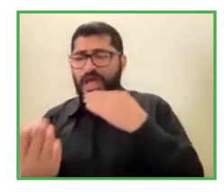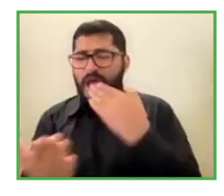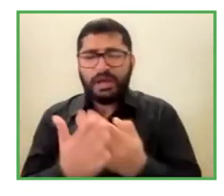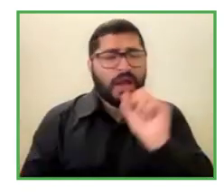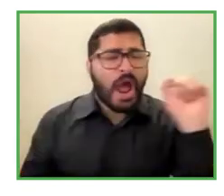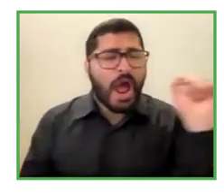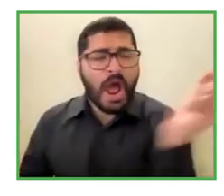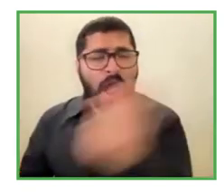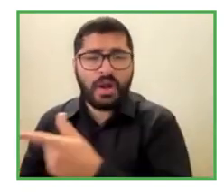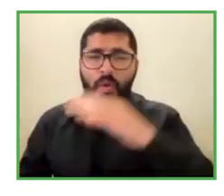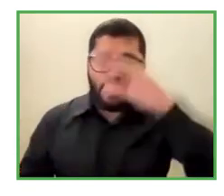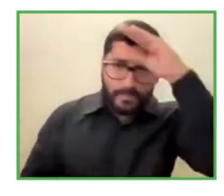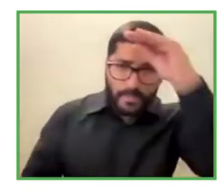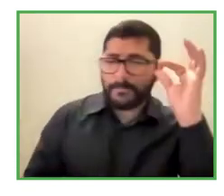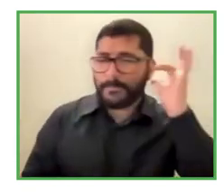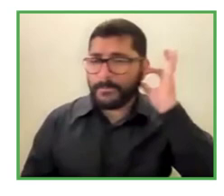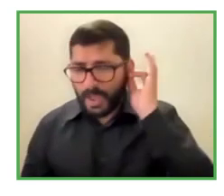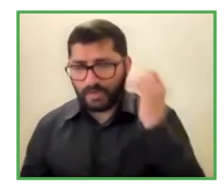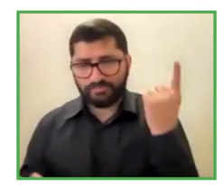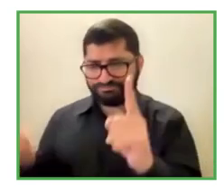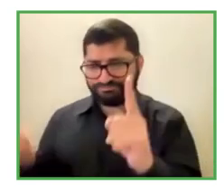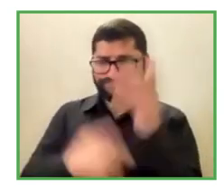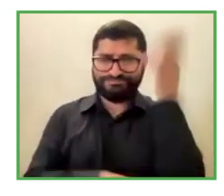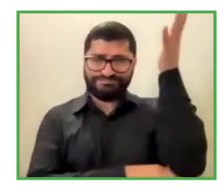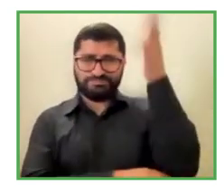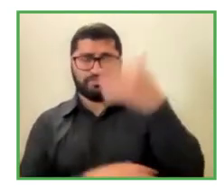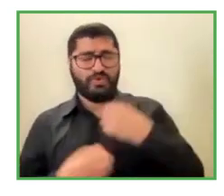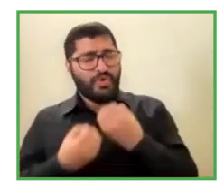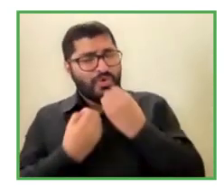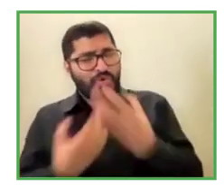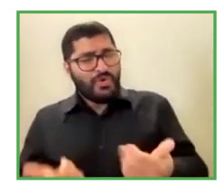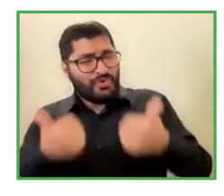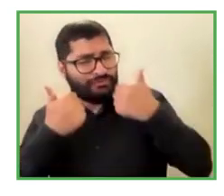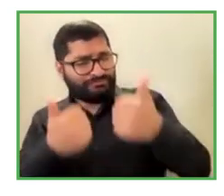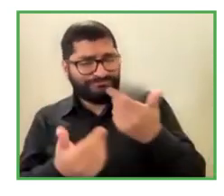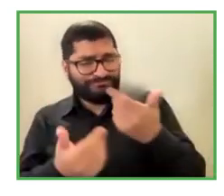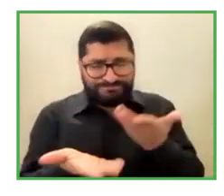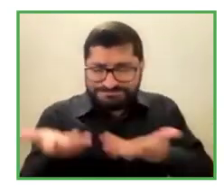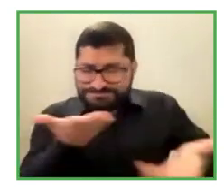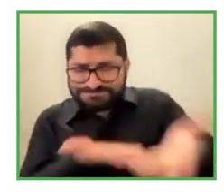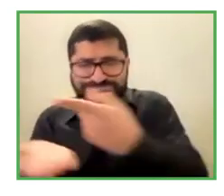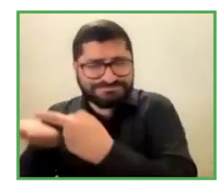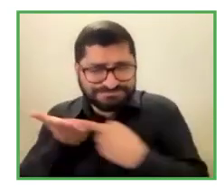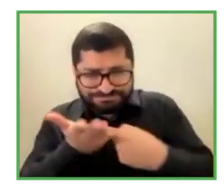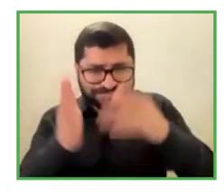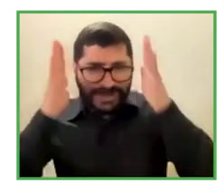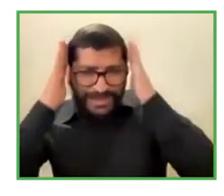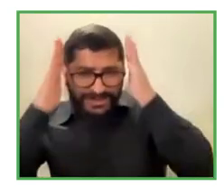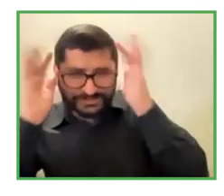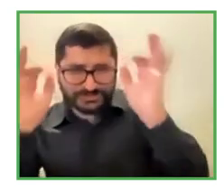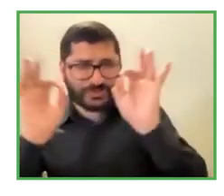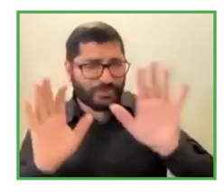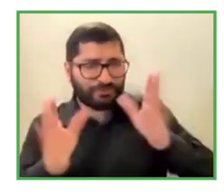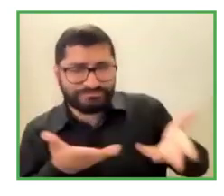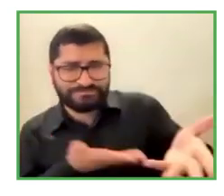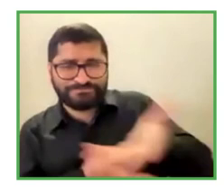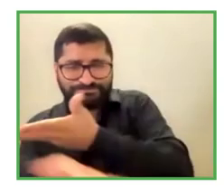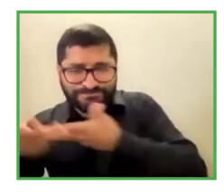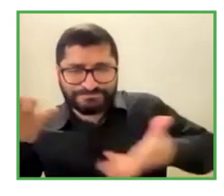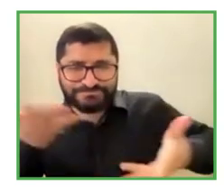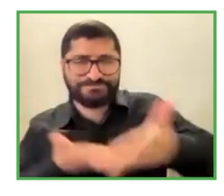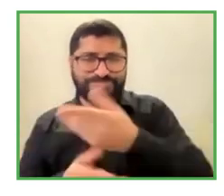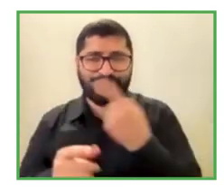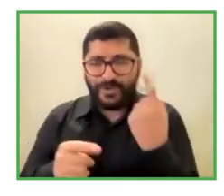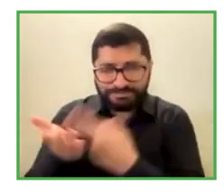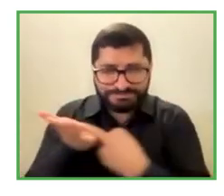you. It's been very joyful to hear from you and your reflections and experiences about this work that we're